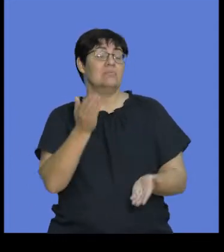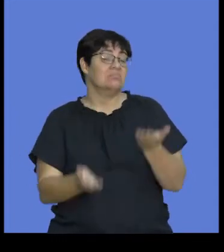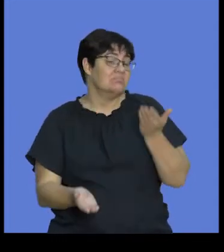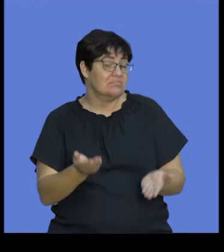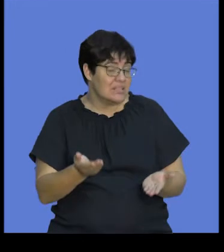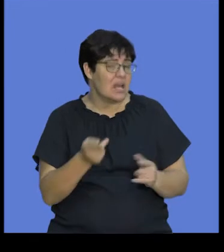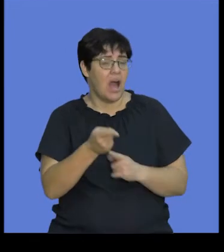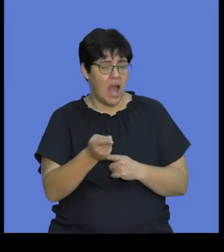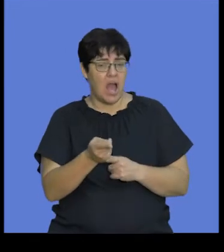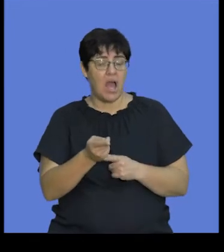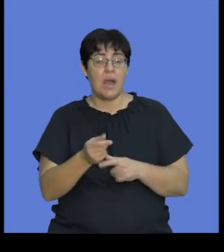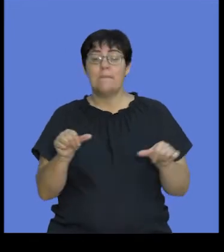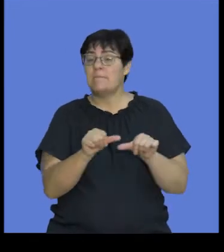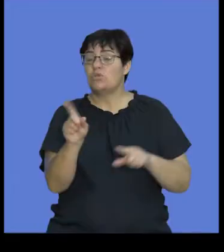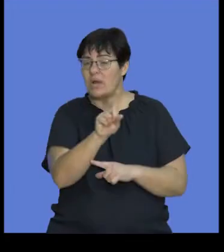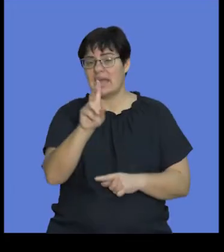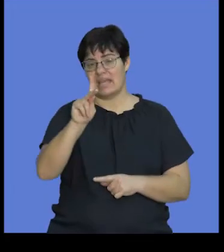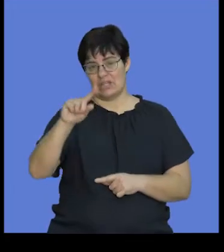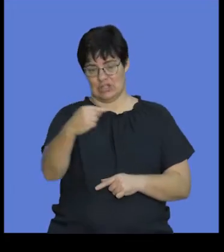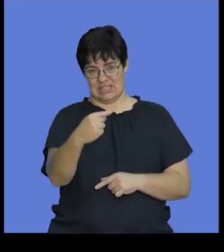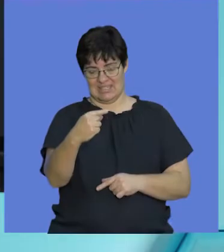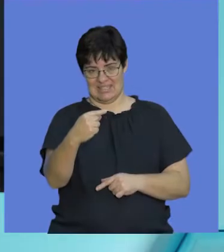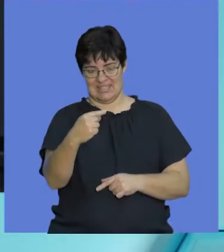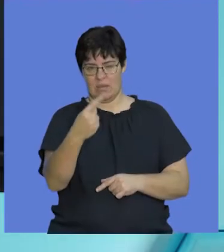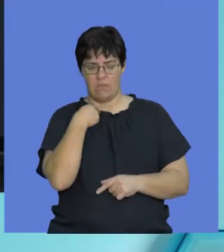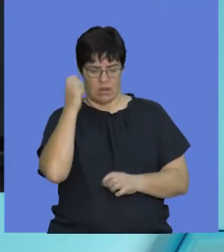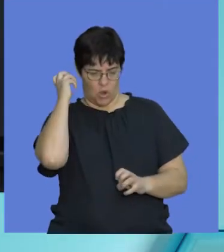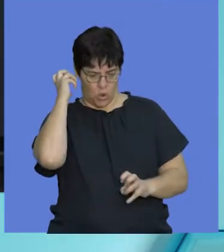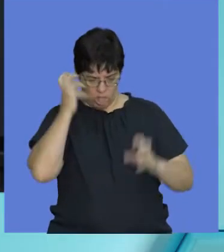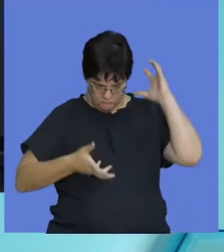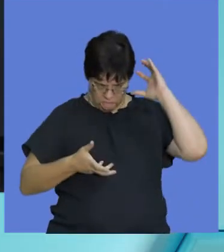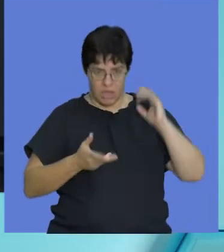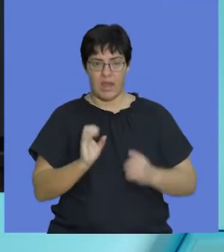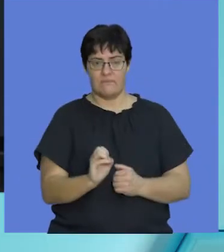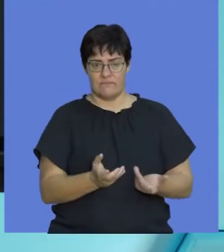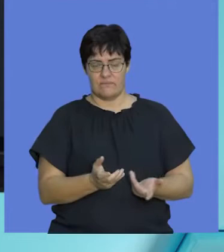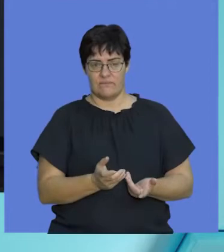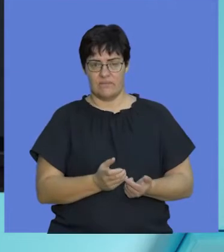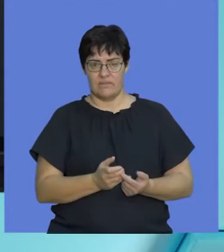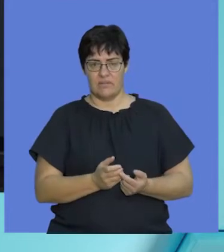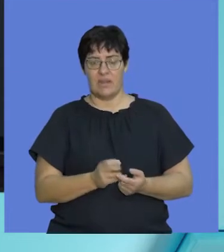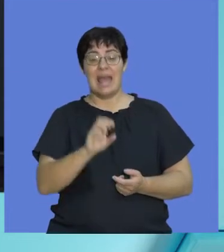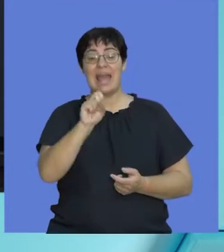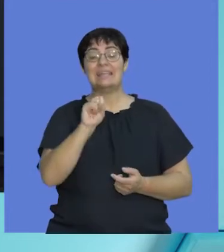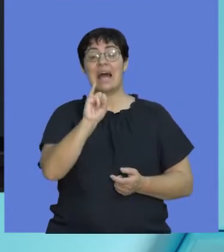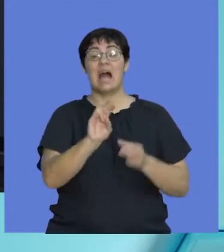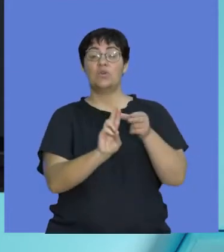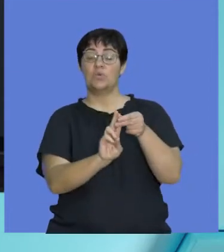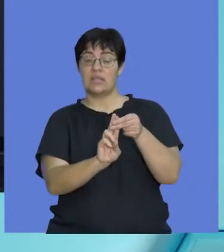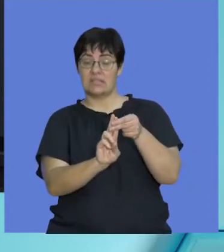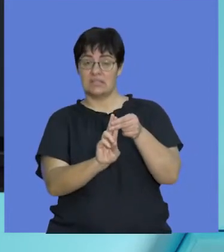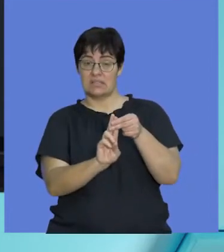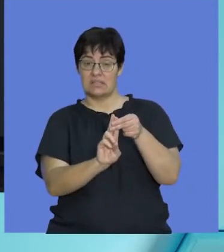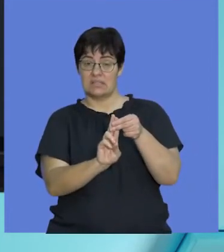kilograms. This is a big one because we get a little confused sometimes. The SI unit for